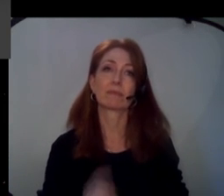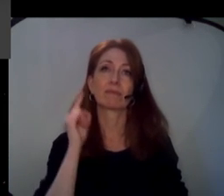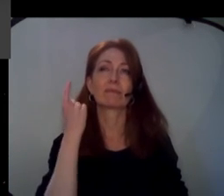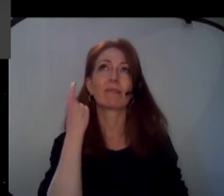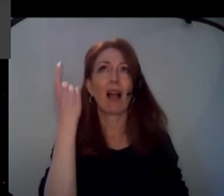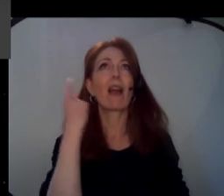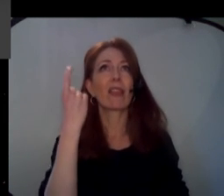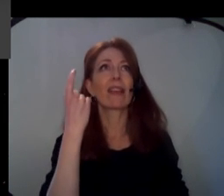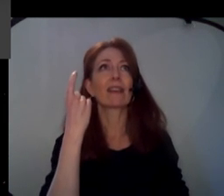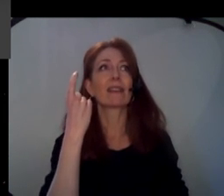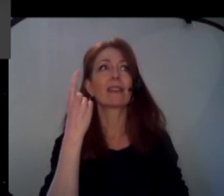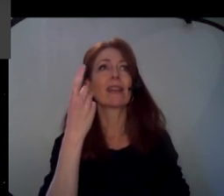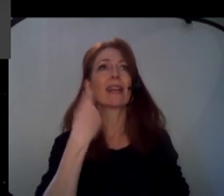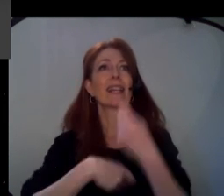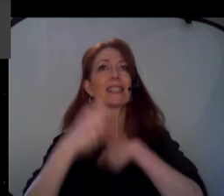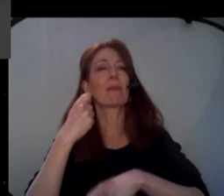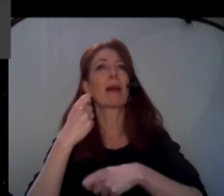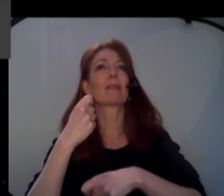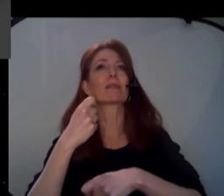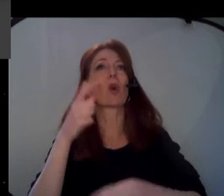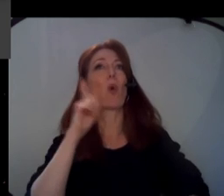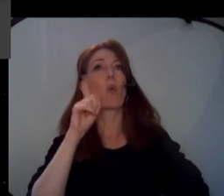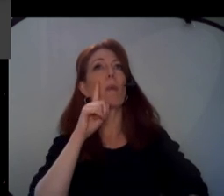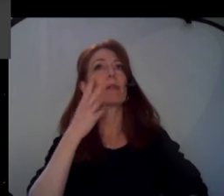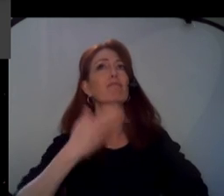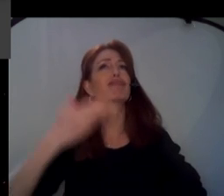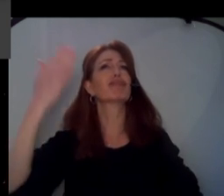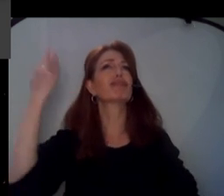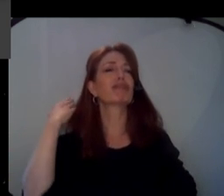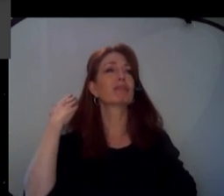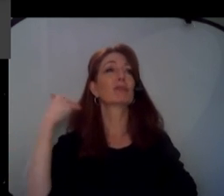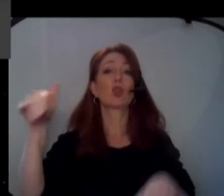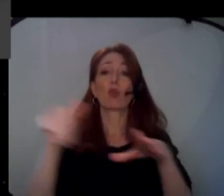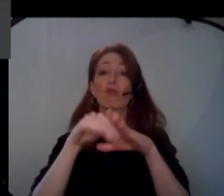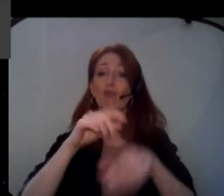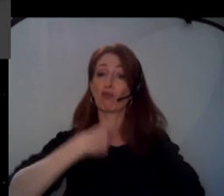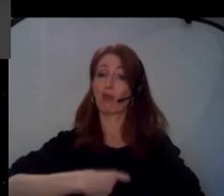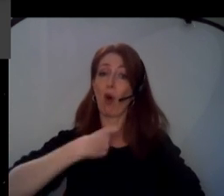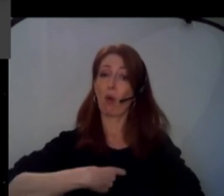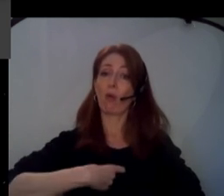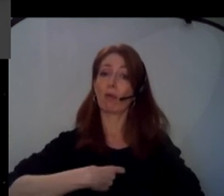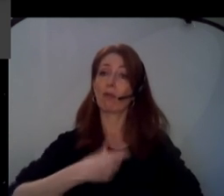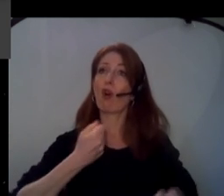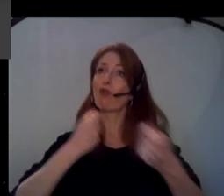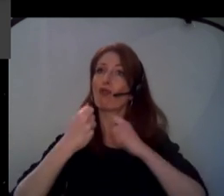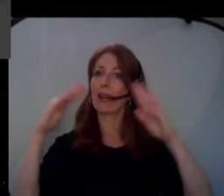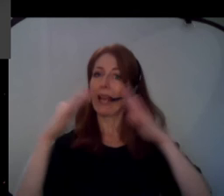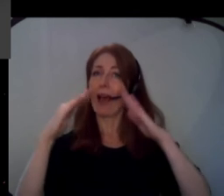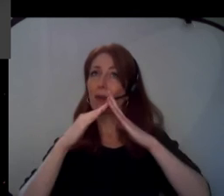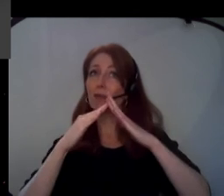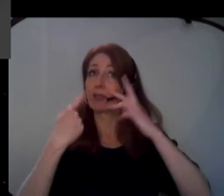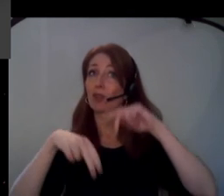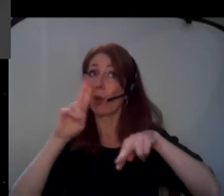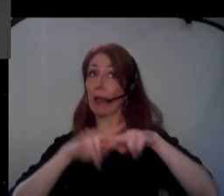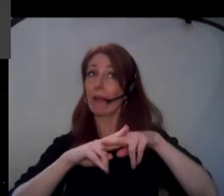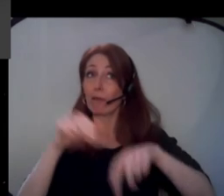period, part of your job is running the household. That's the traditional woman's role. And if you are running the household, you will know,